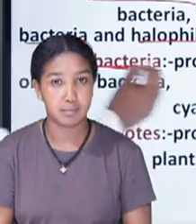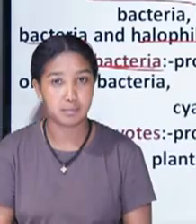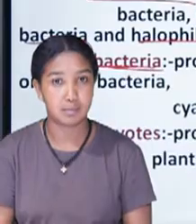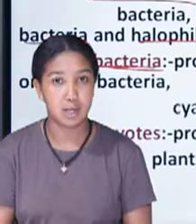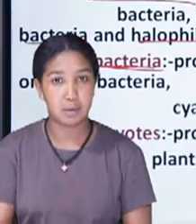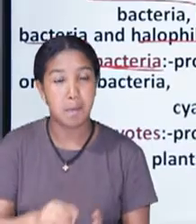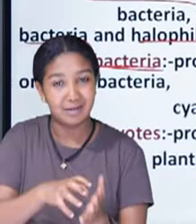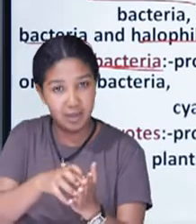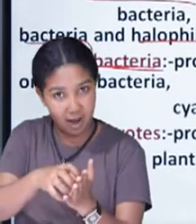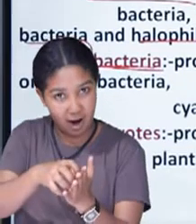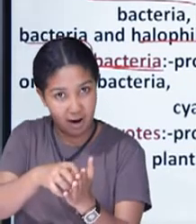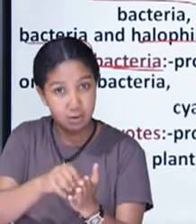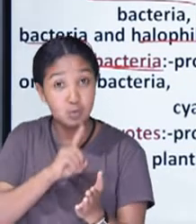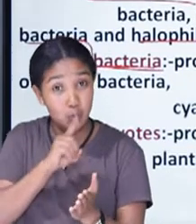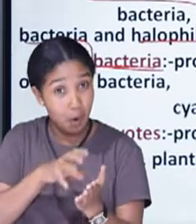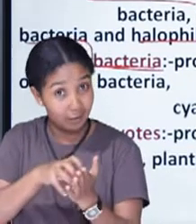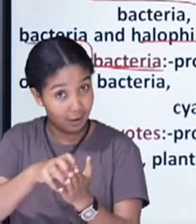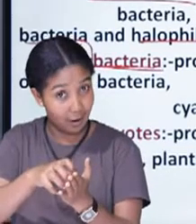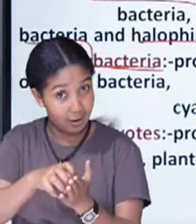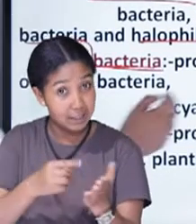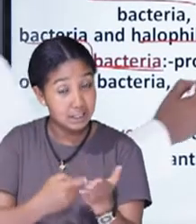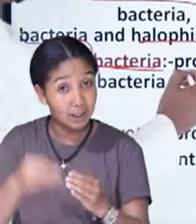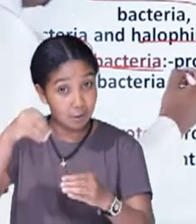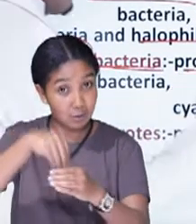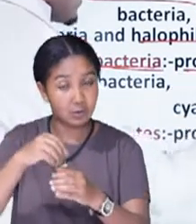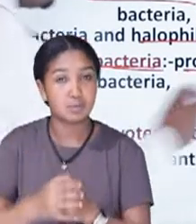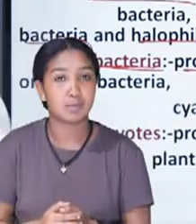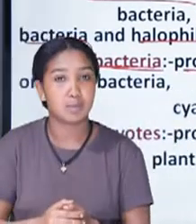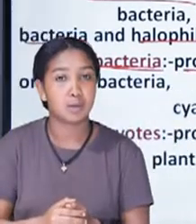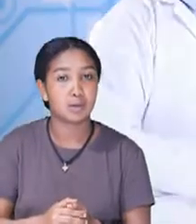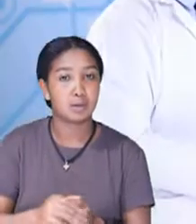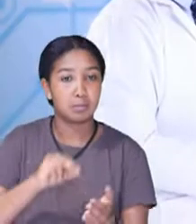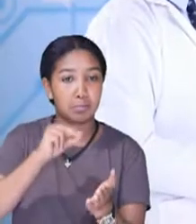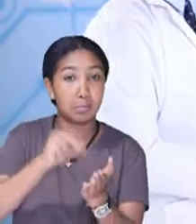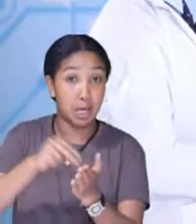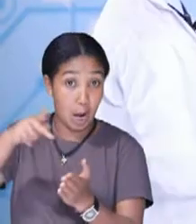and bacteria, true bacteria. This includes prokaryotes,